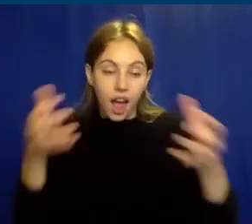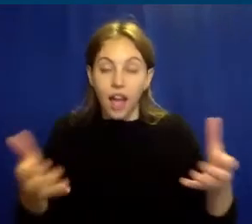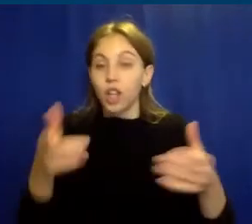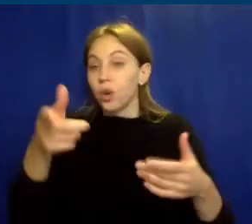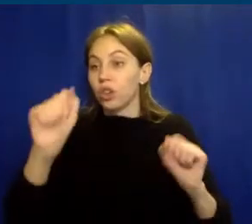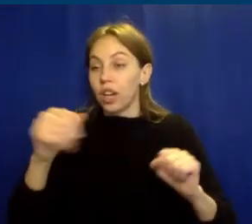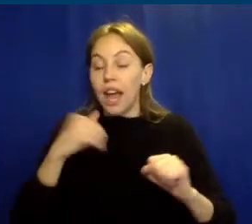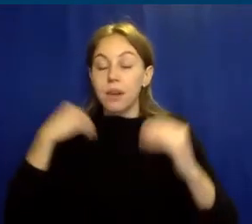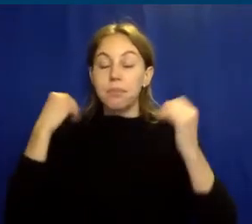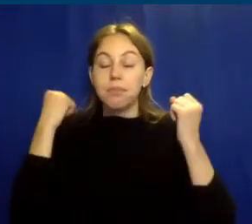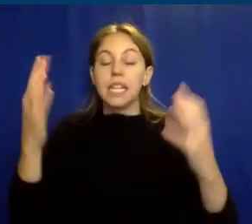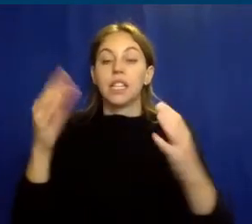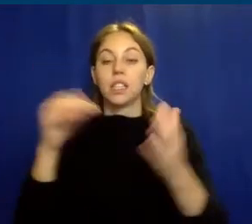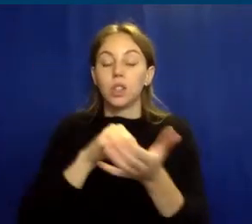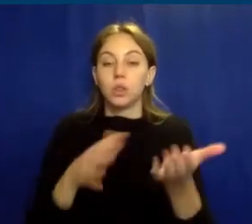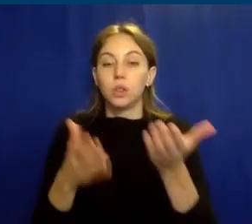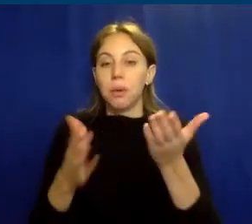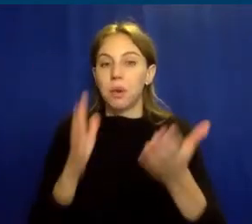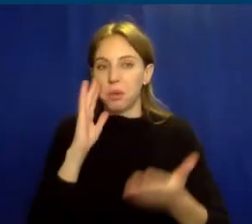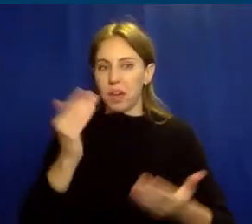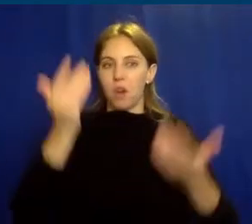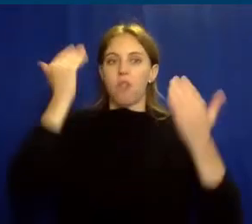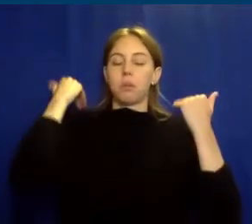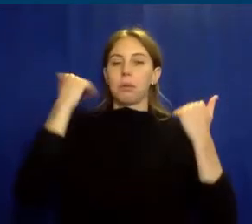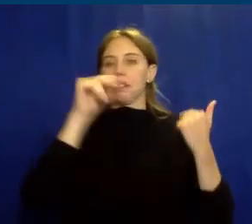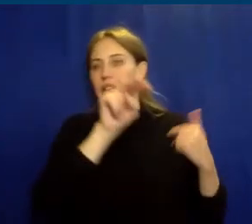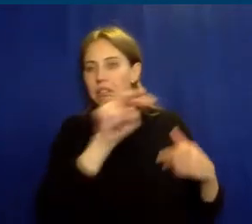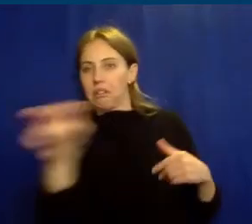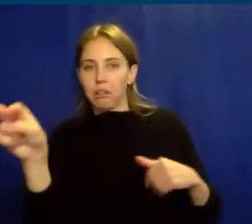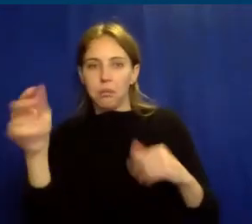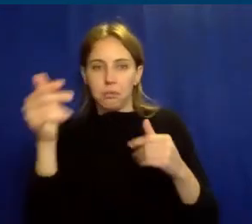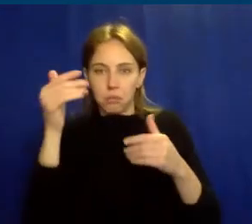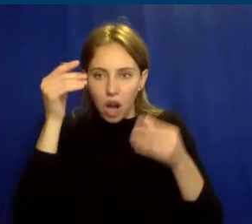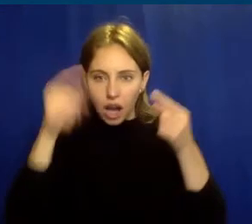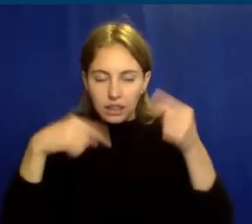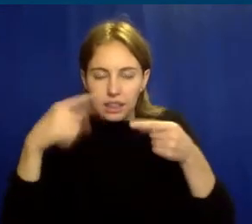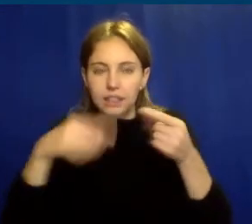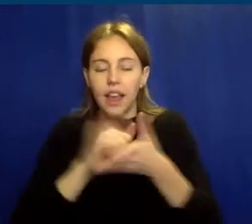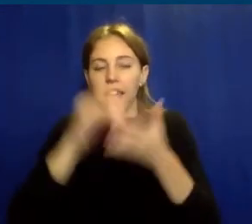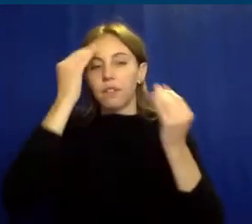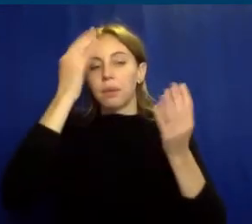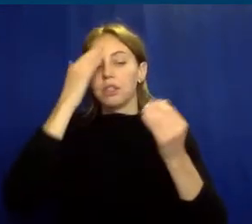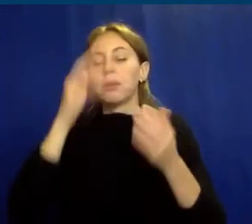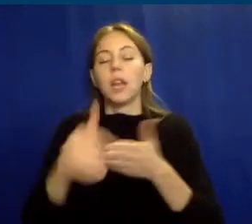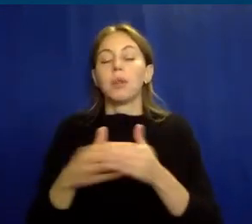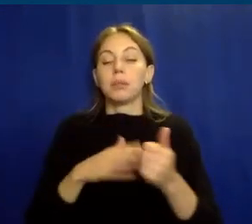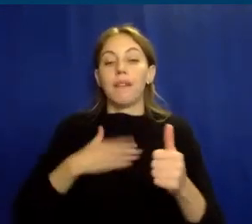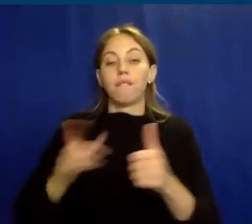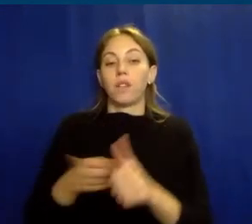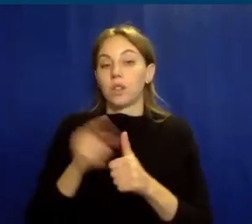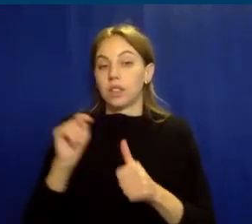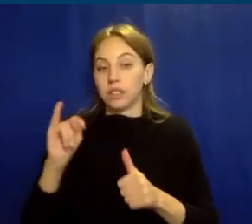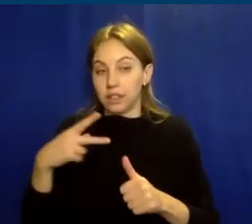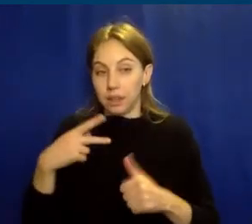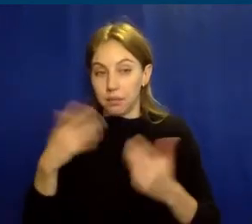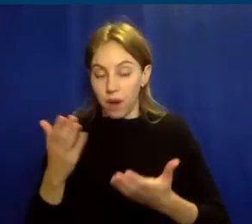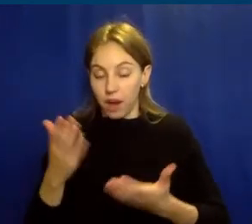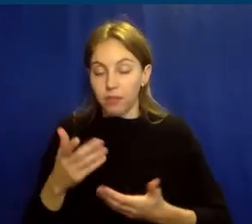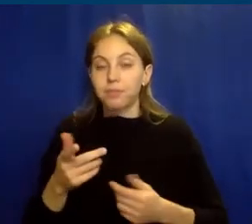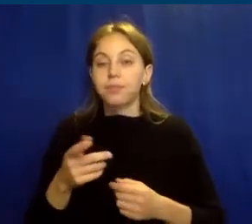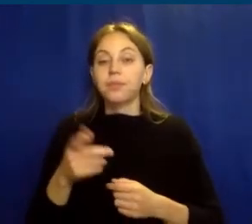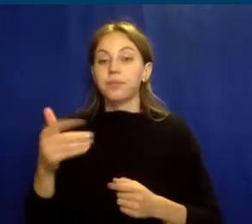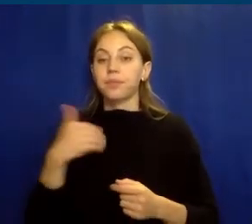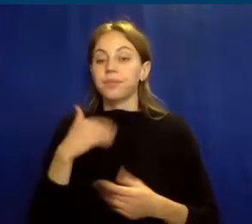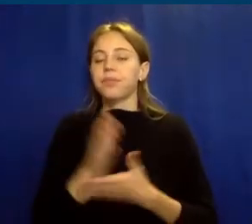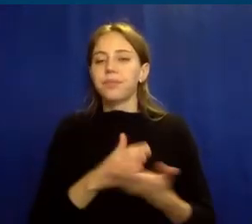a little bit overwhelming to look at and to process information. So the first tip I have for you is that you have